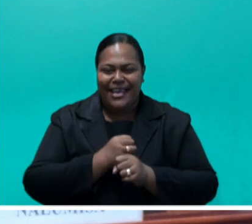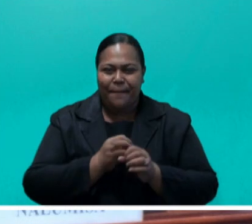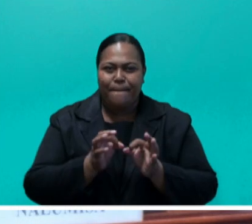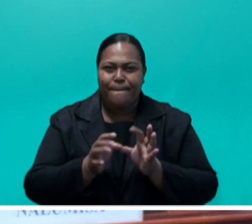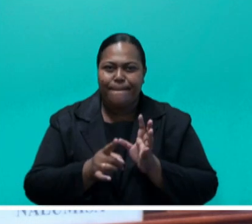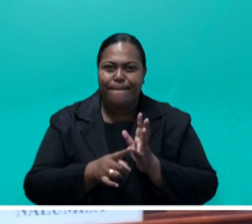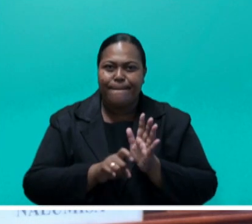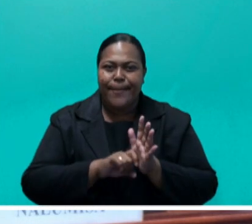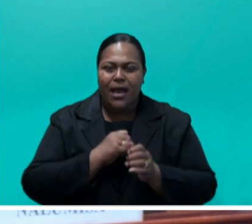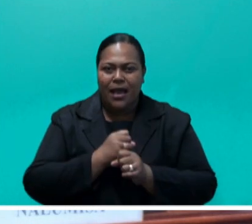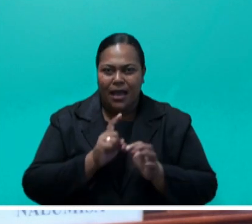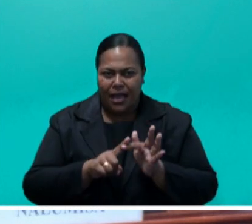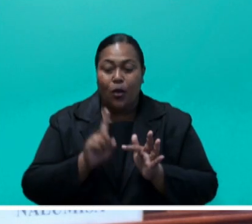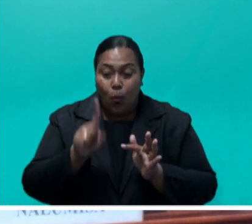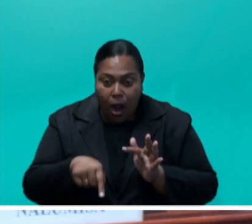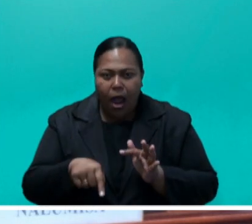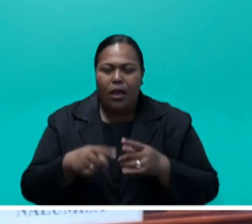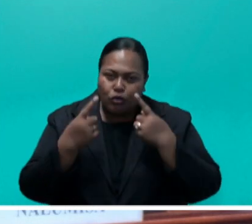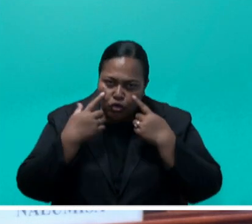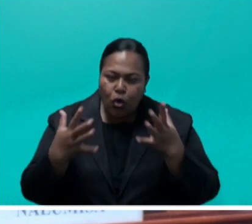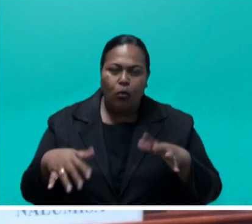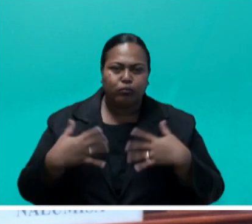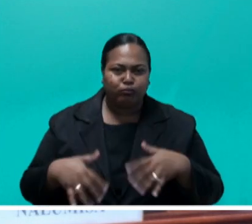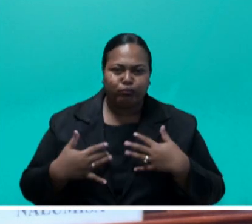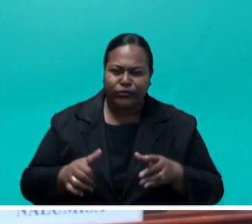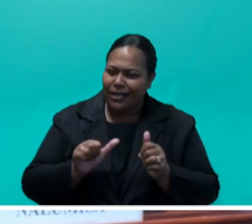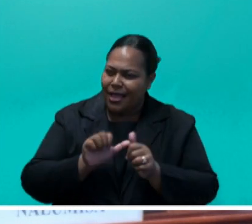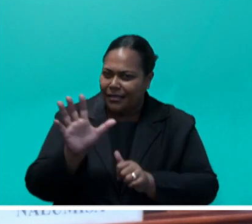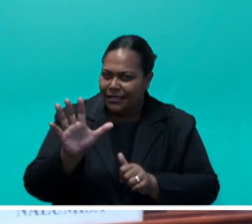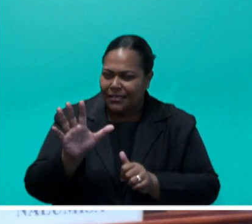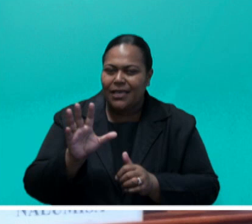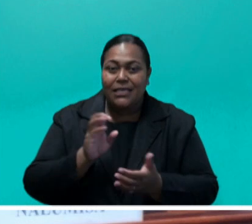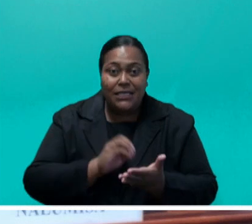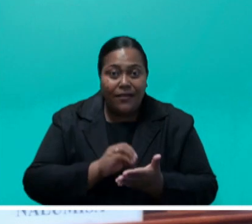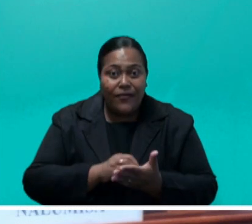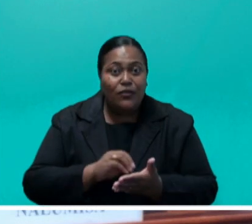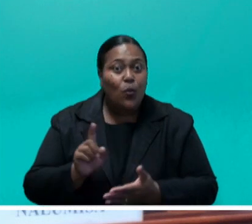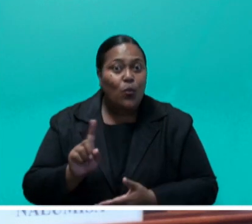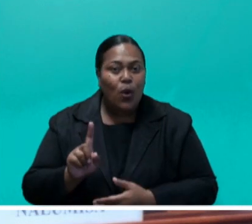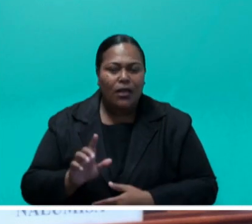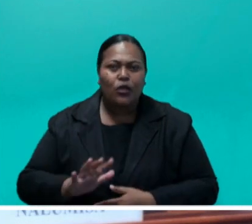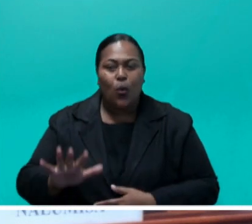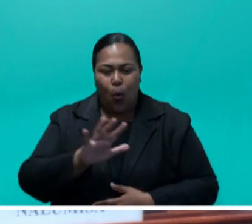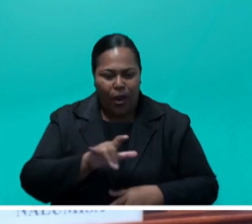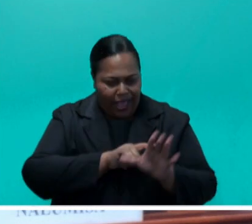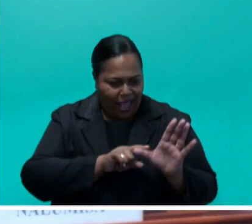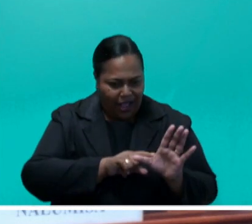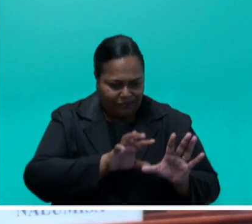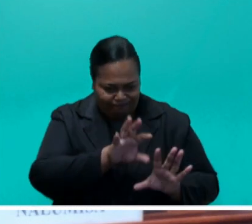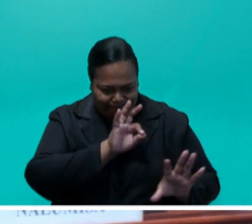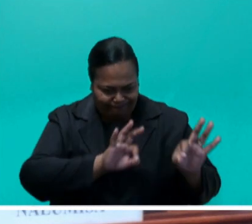excellence, character development, and service for countless young individuals across the